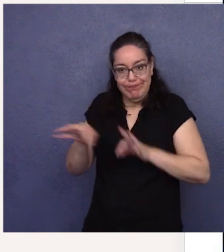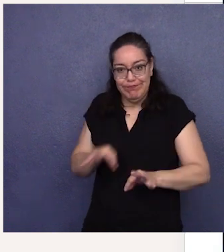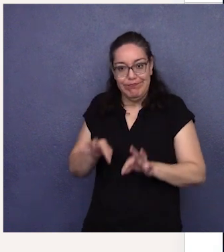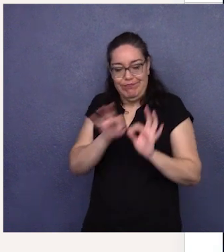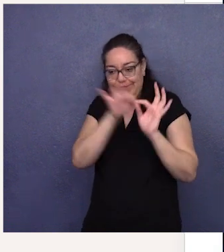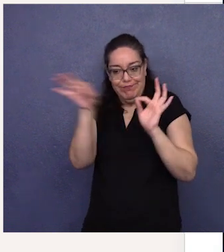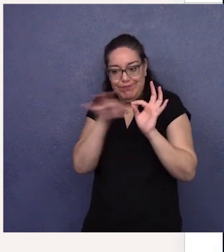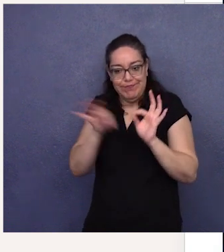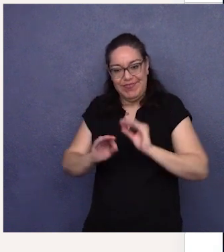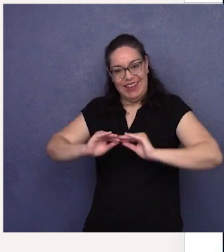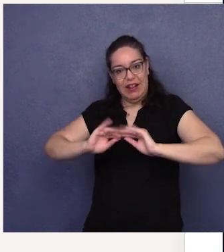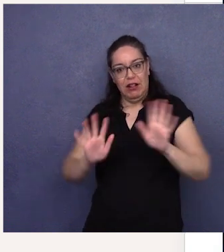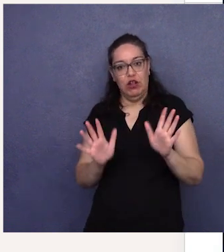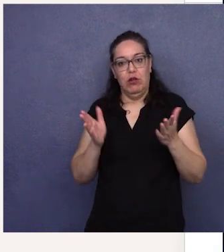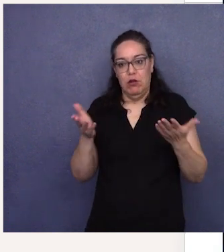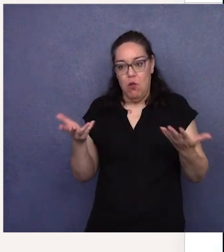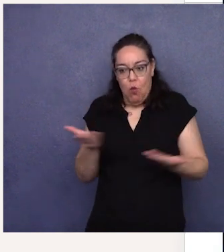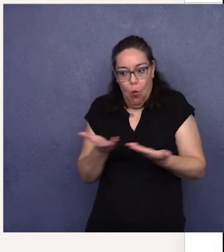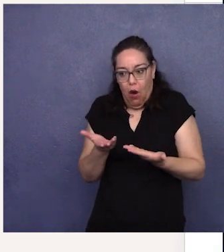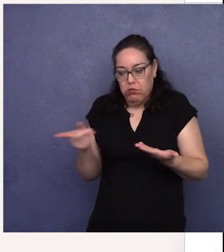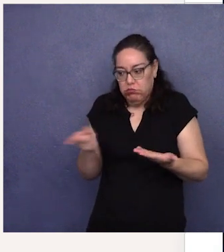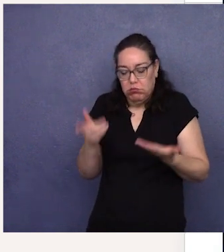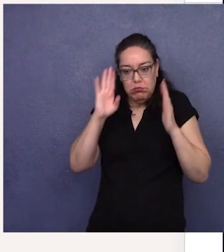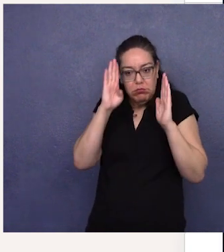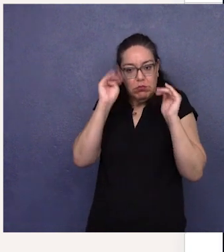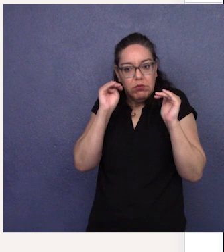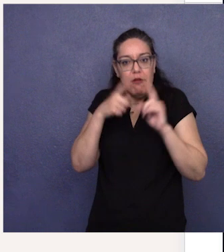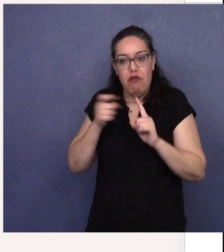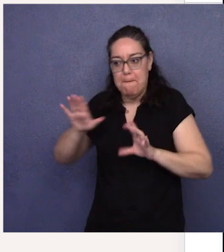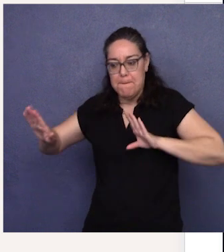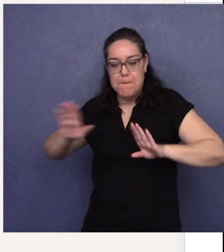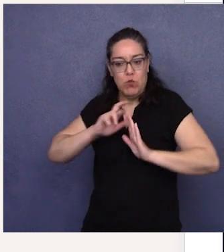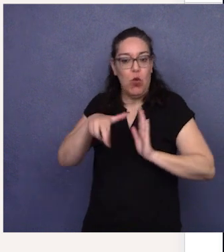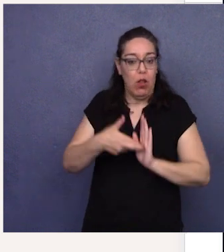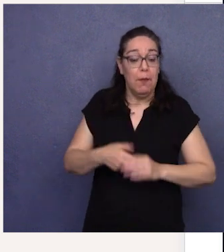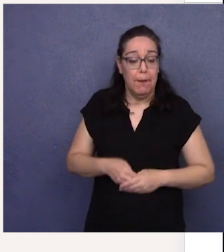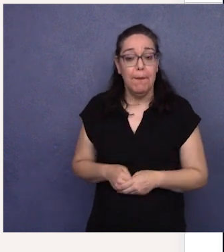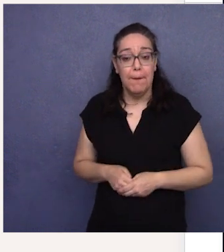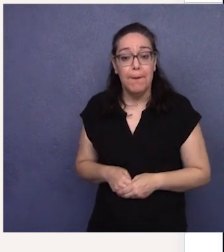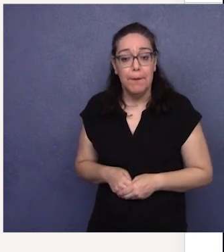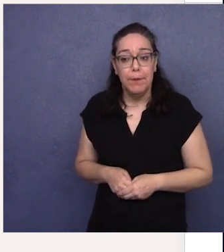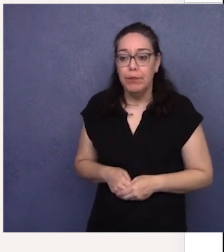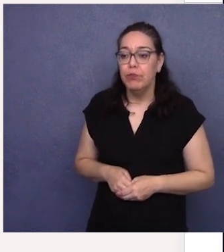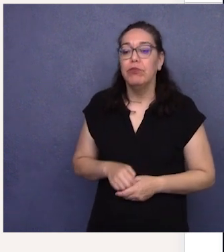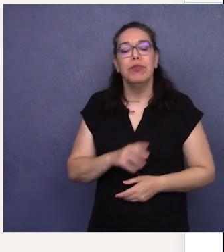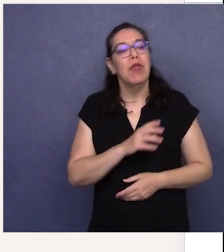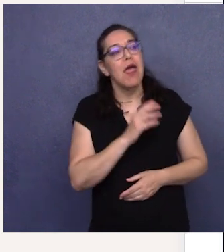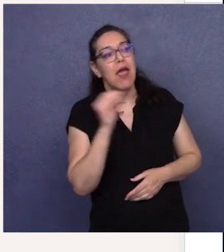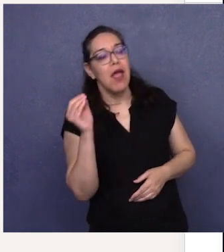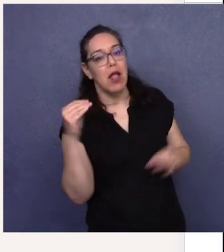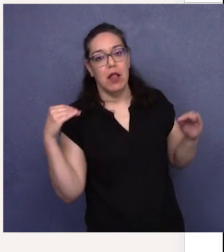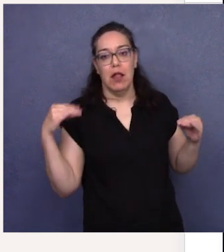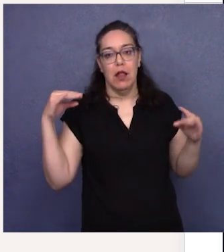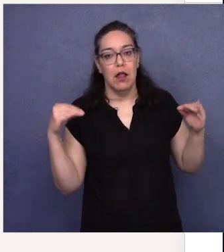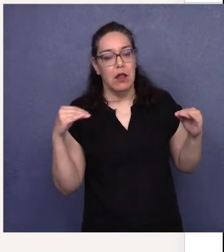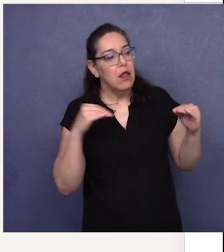terms of what is expected as far as the roles of each entity.